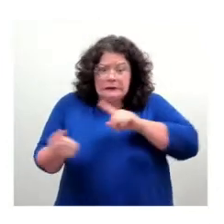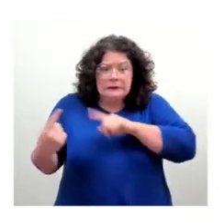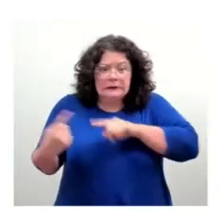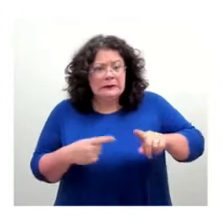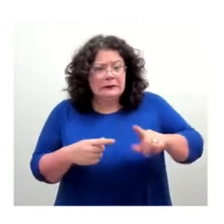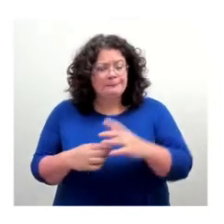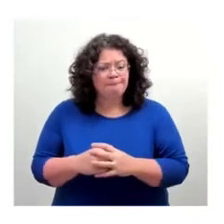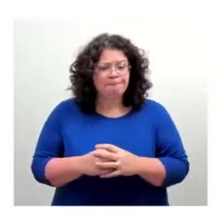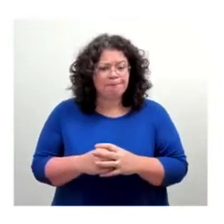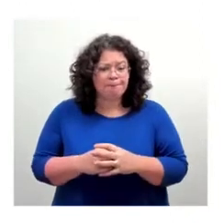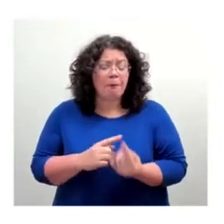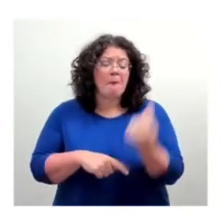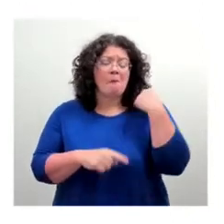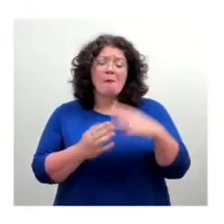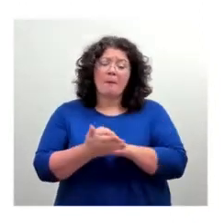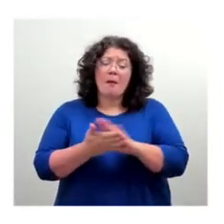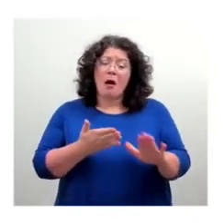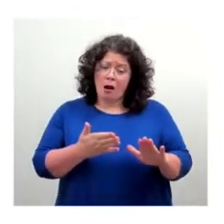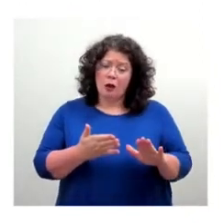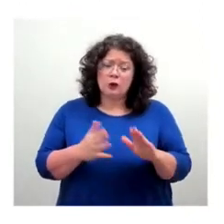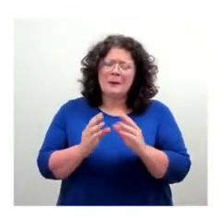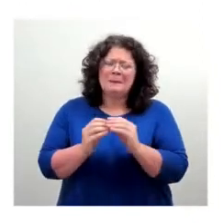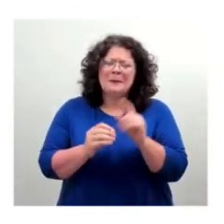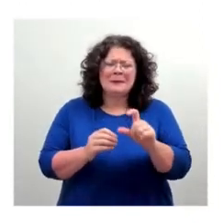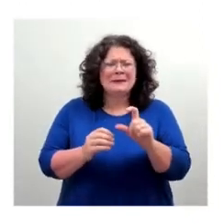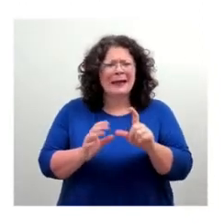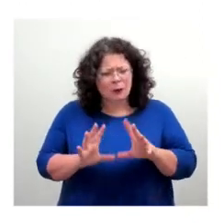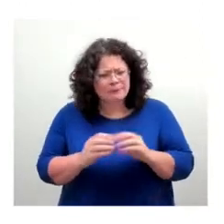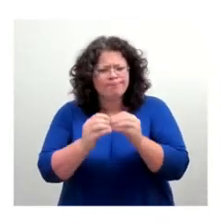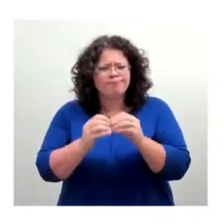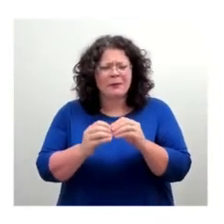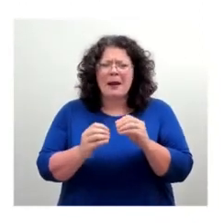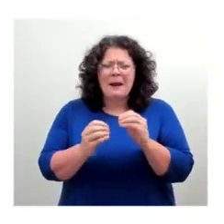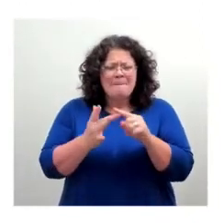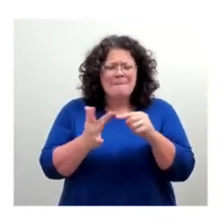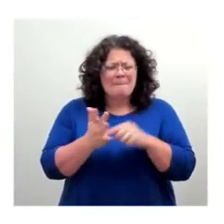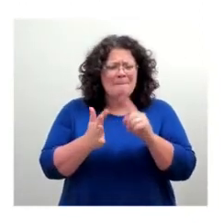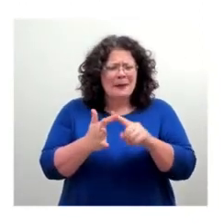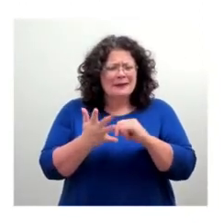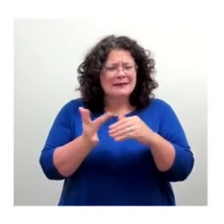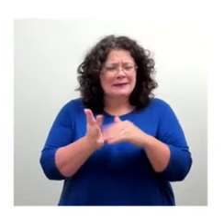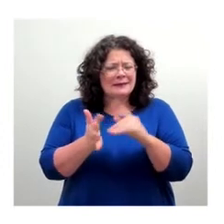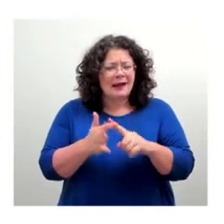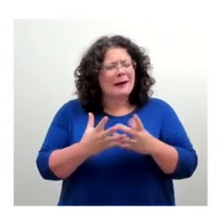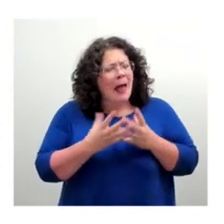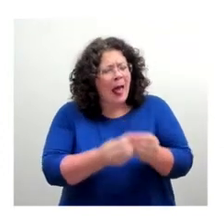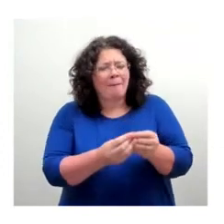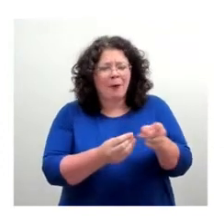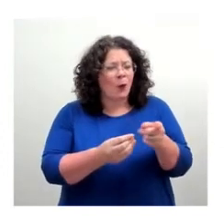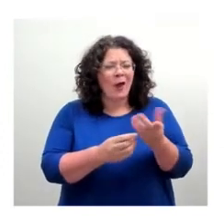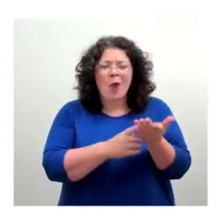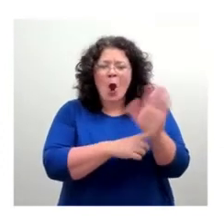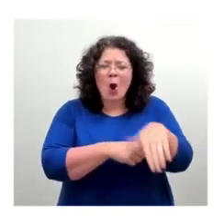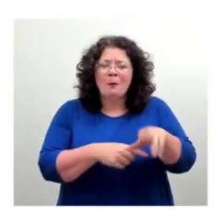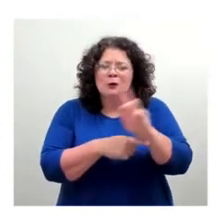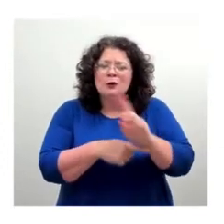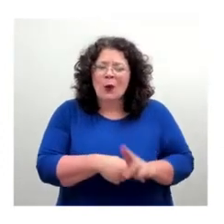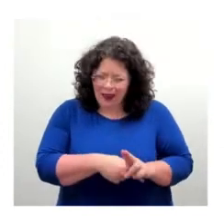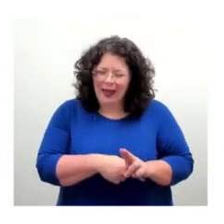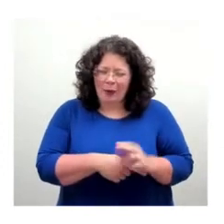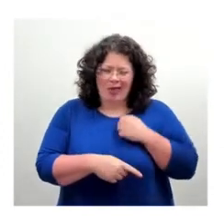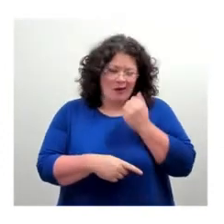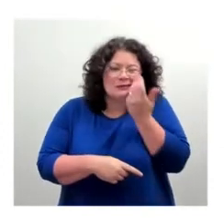programs. We were one of the broadcast destinations for the government's daily briefings, and we had all the analysis around that.